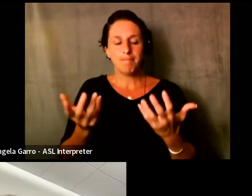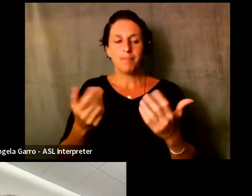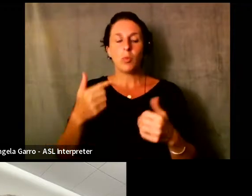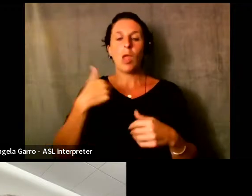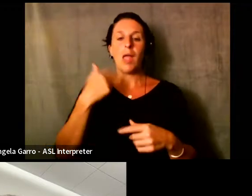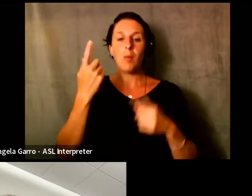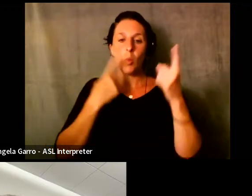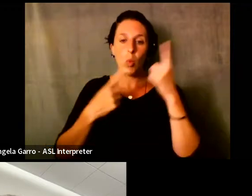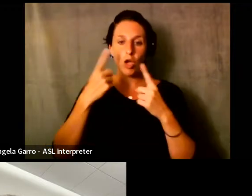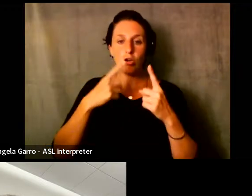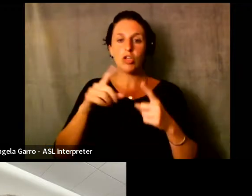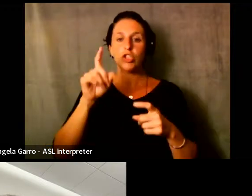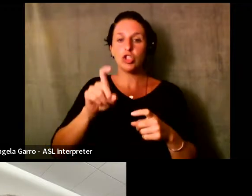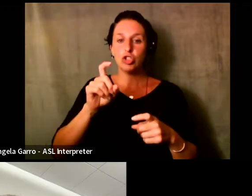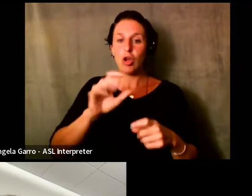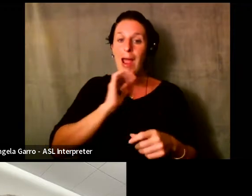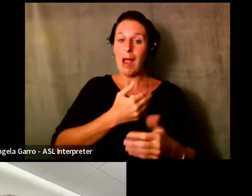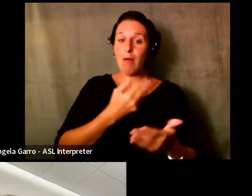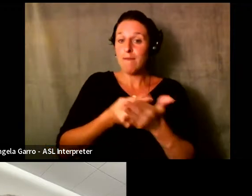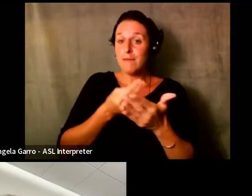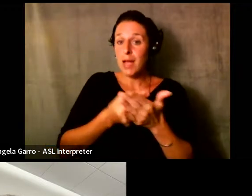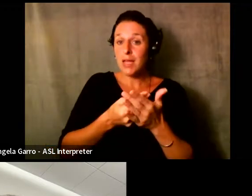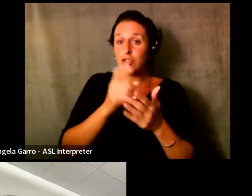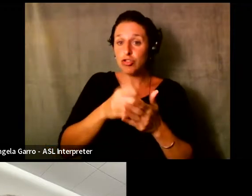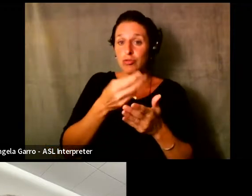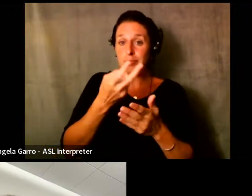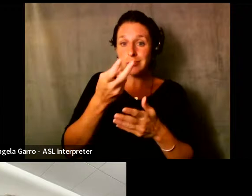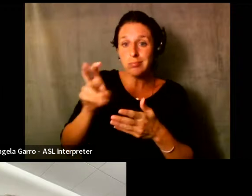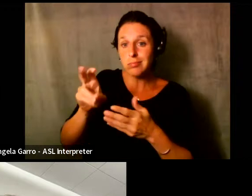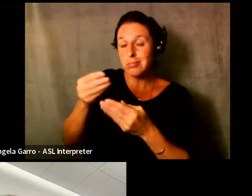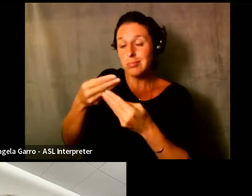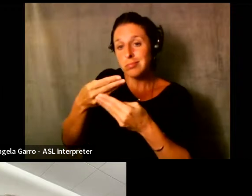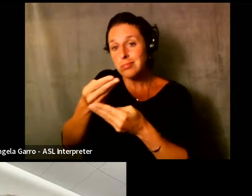our funds should be diverted to a different